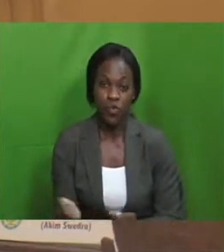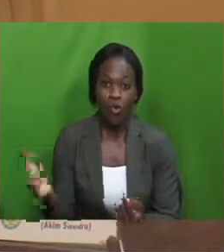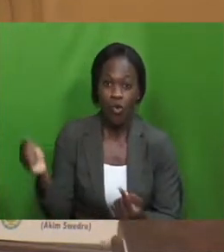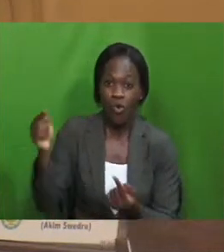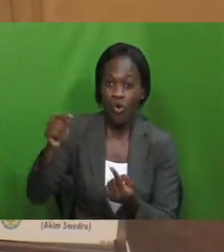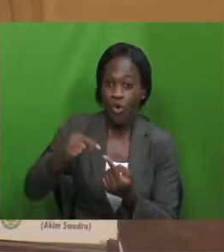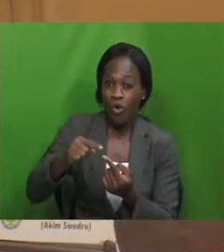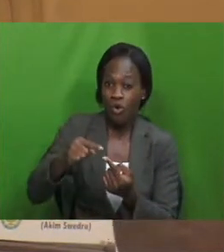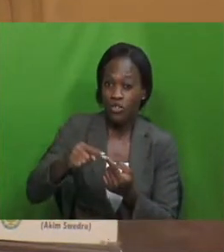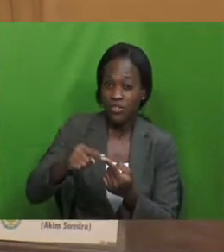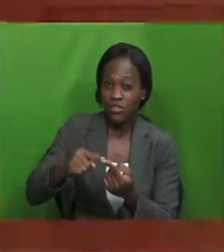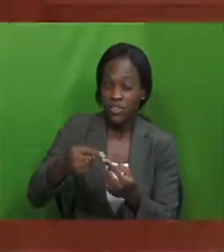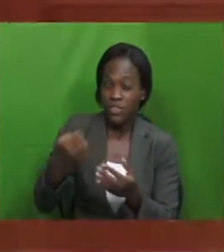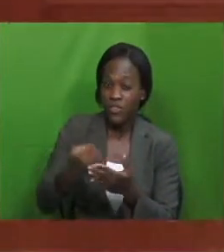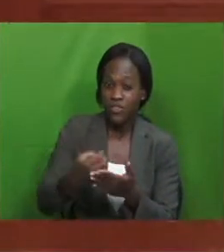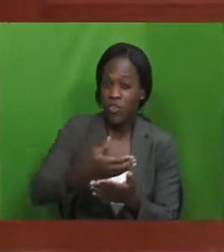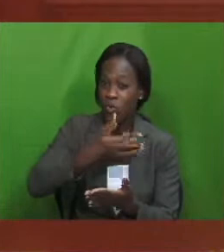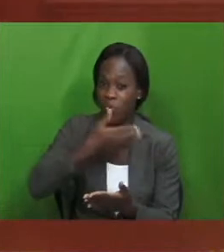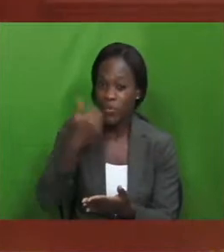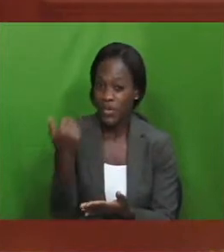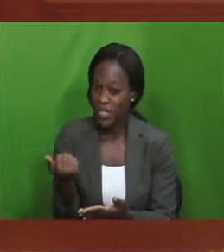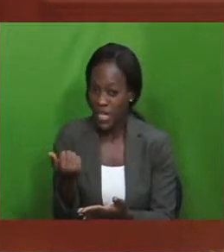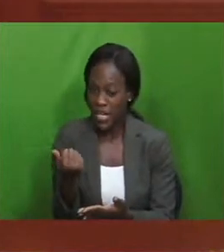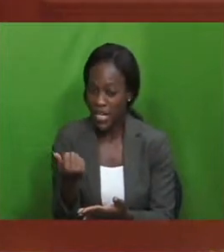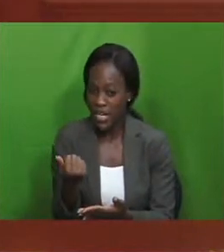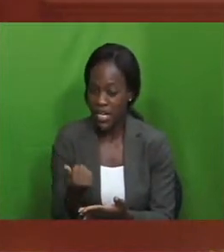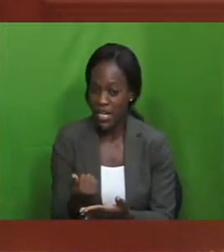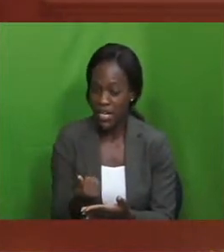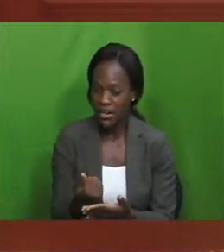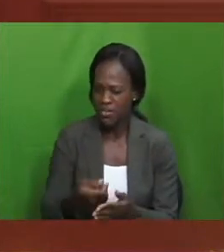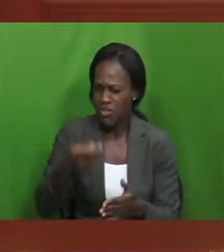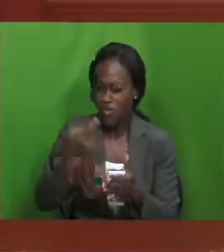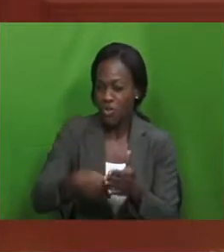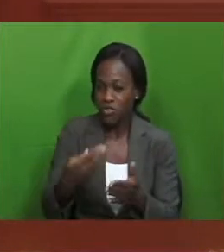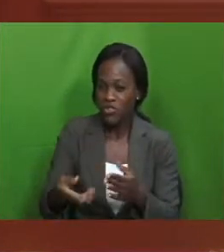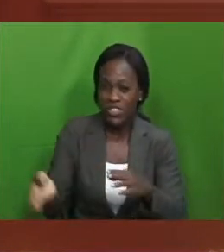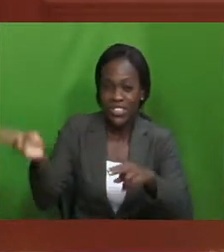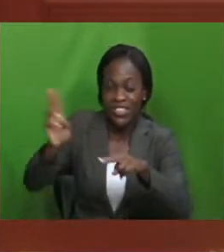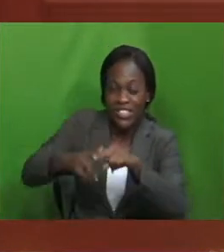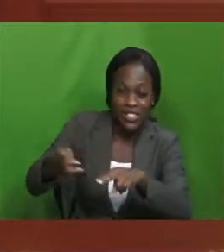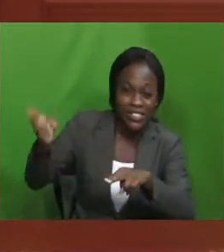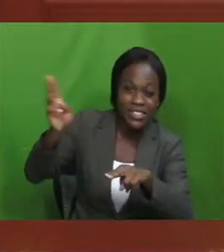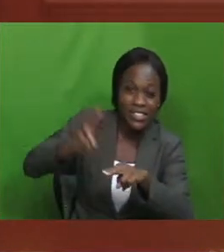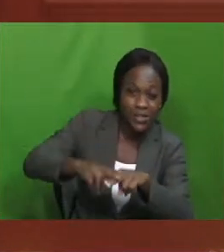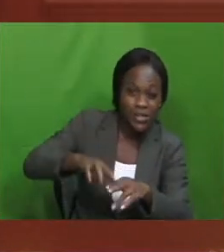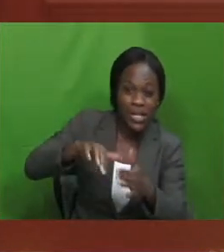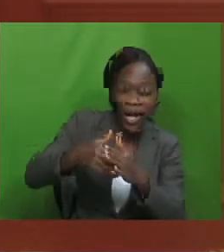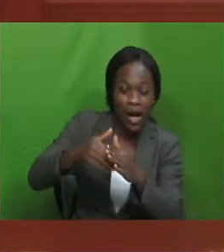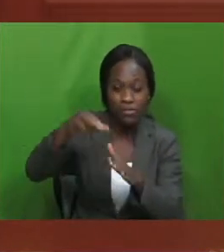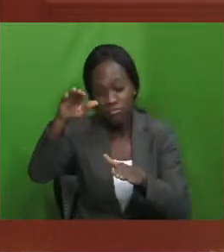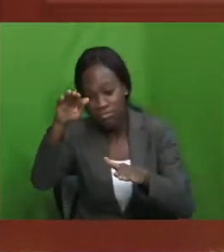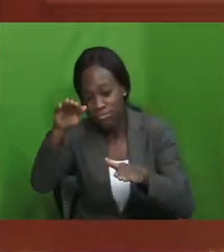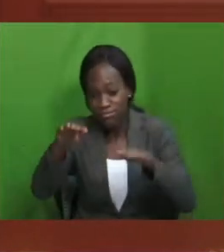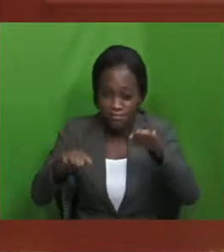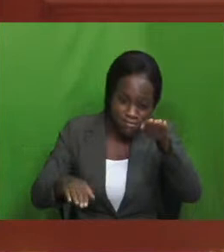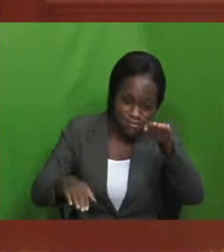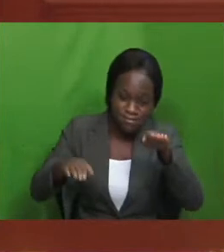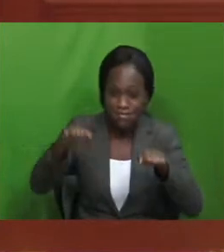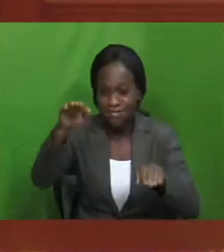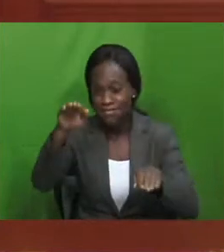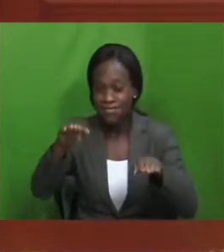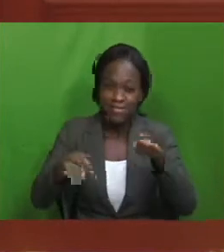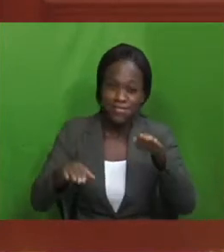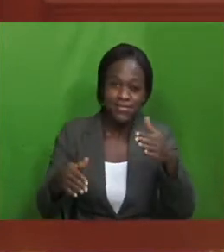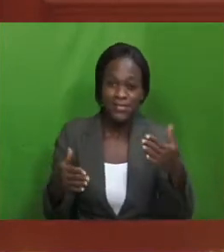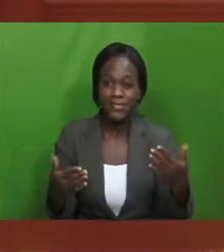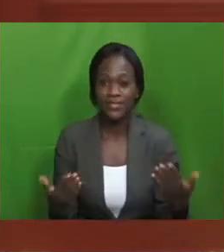Inflation, not single digit, laps into double digit, then laps back to single digit, then you say celebrate me